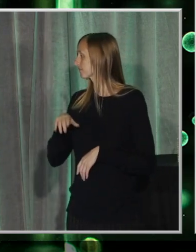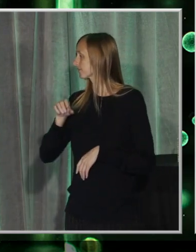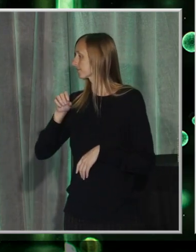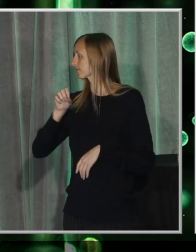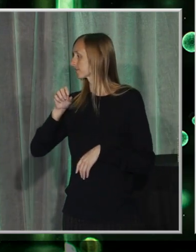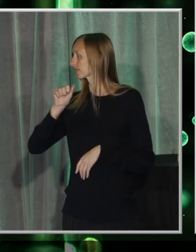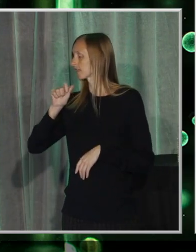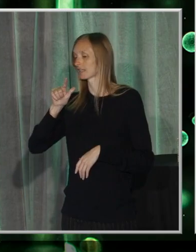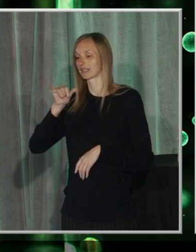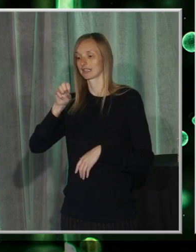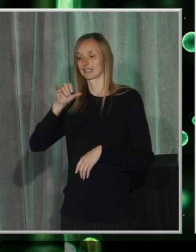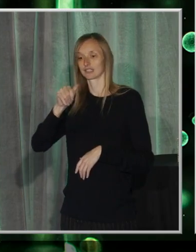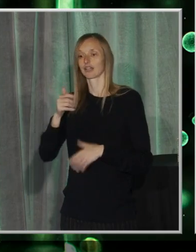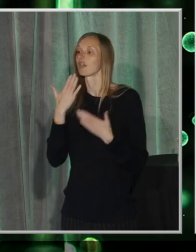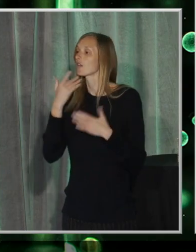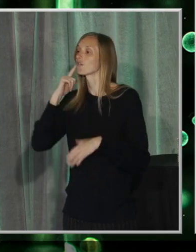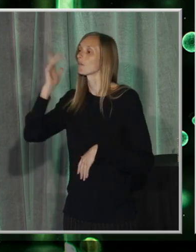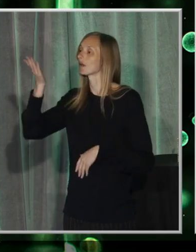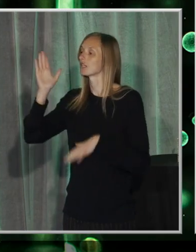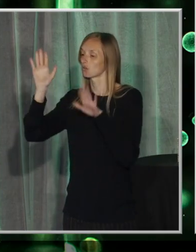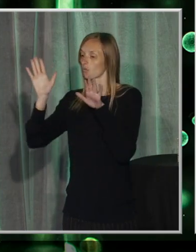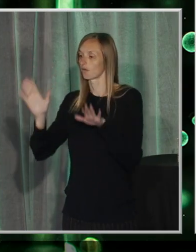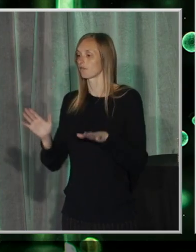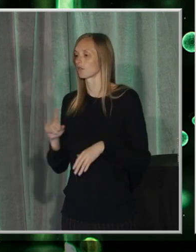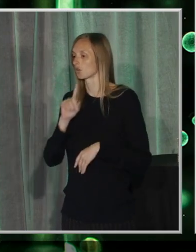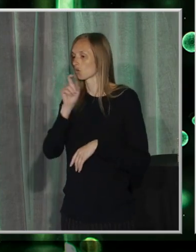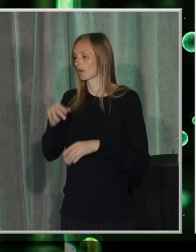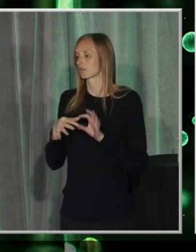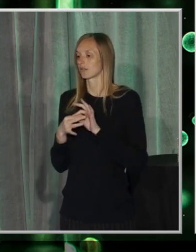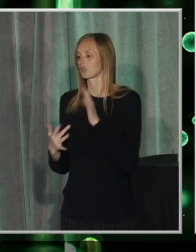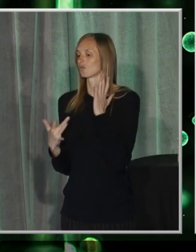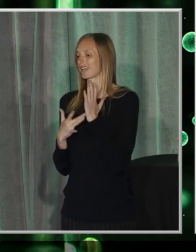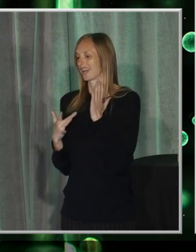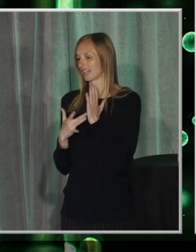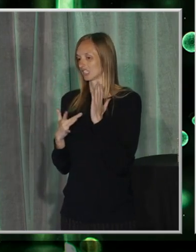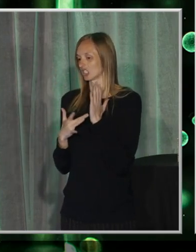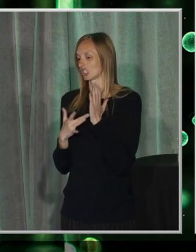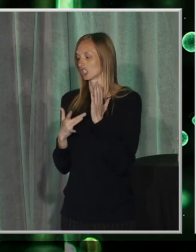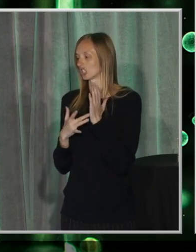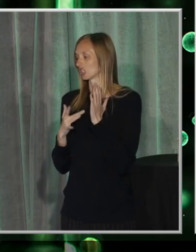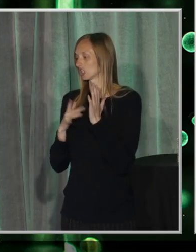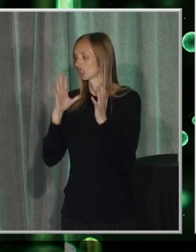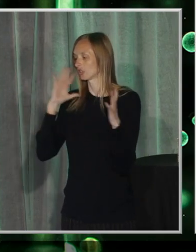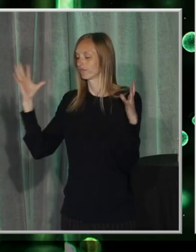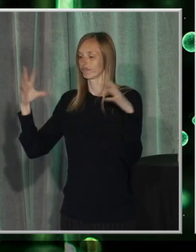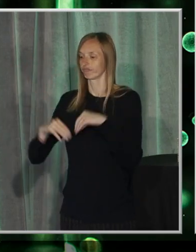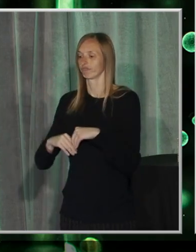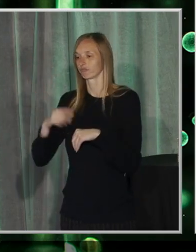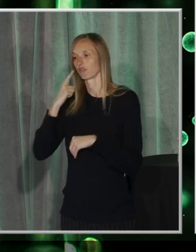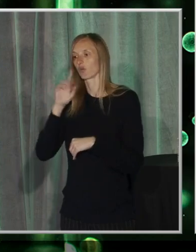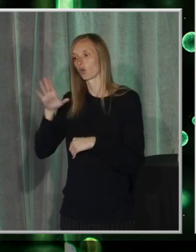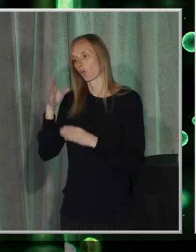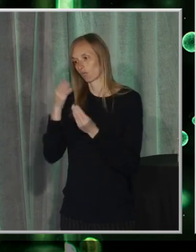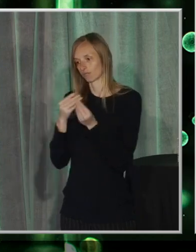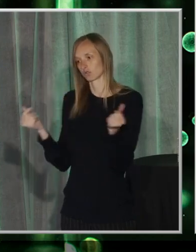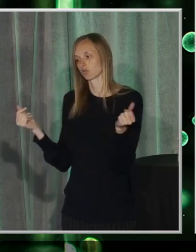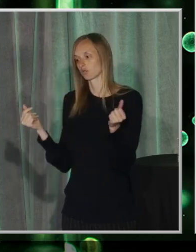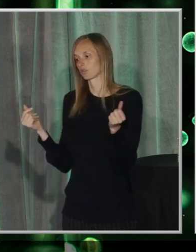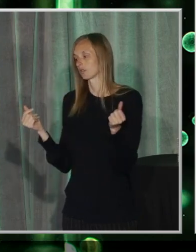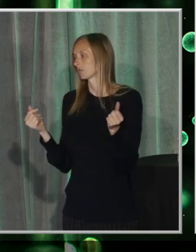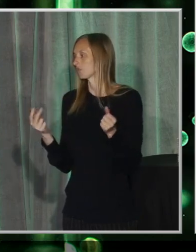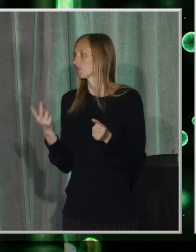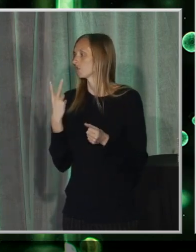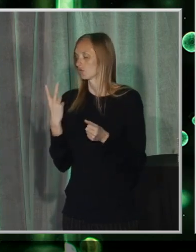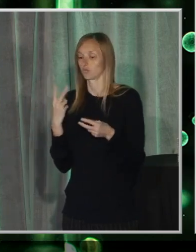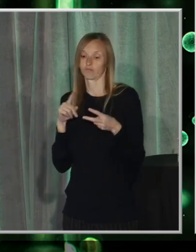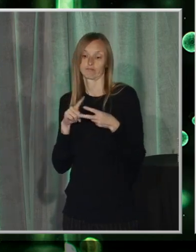presentation. That was excellent. I have a question about the technologies that you're bringing together for your solution. My two-part